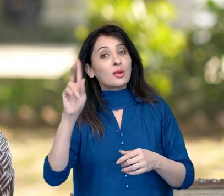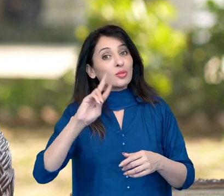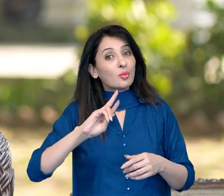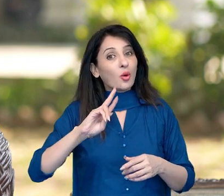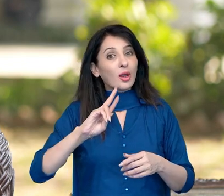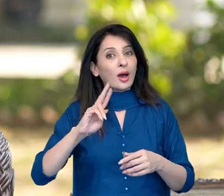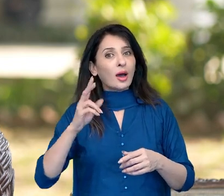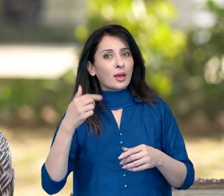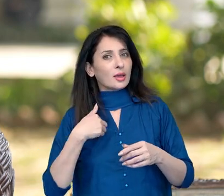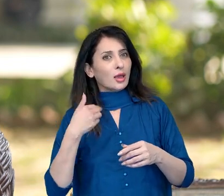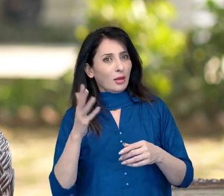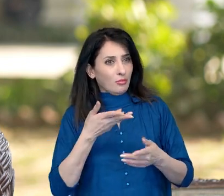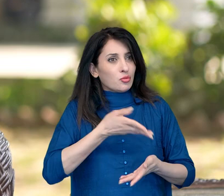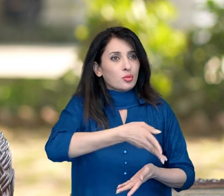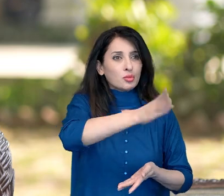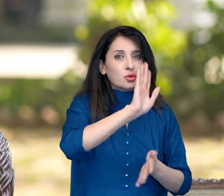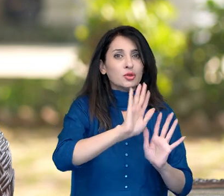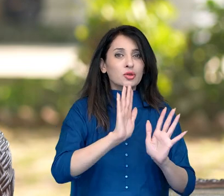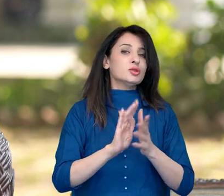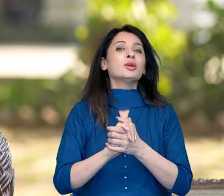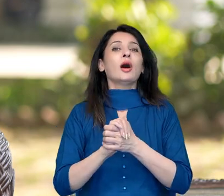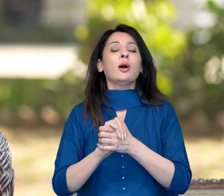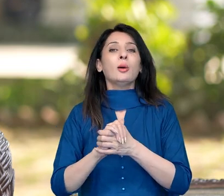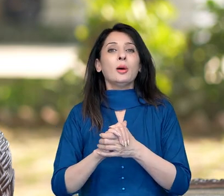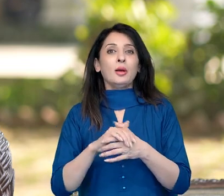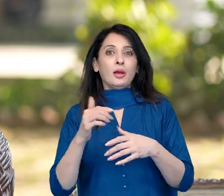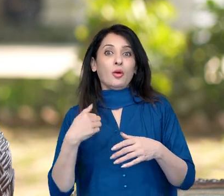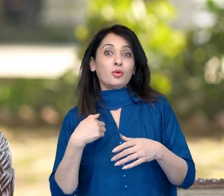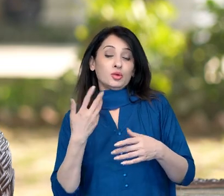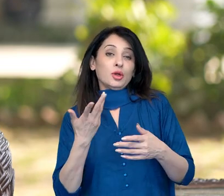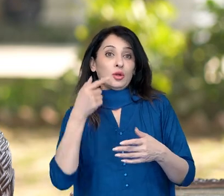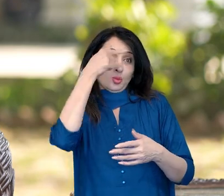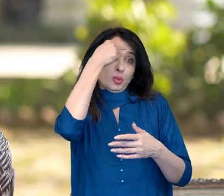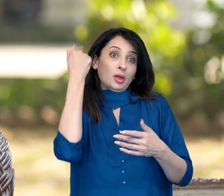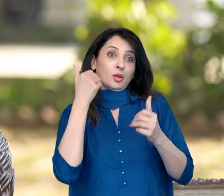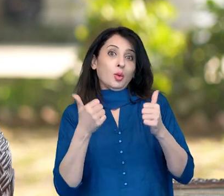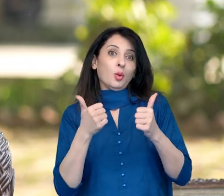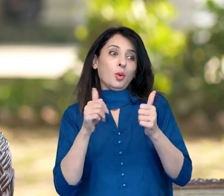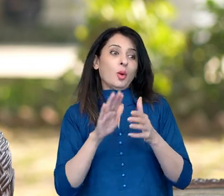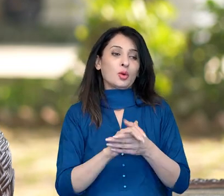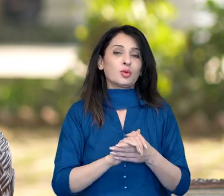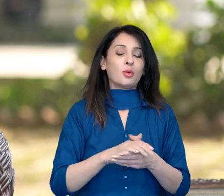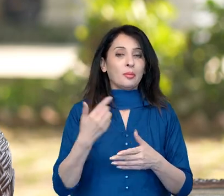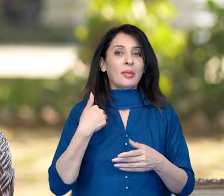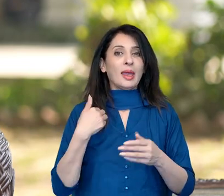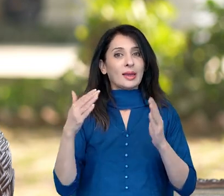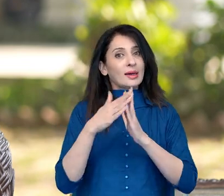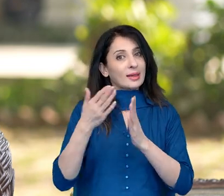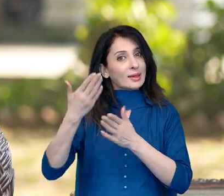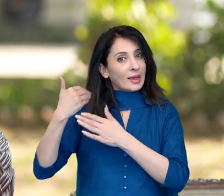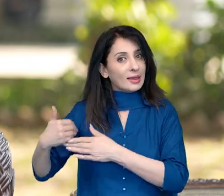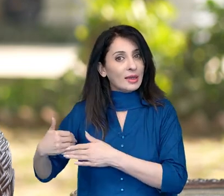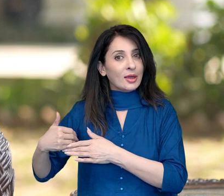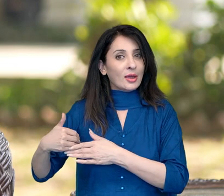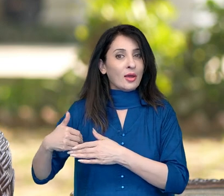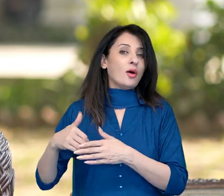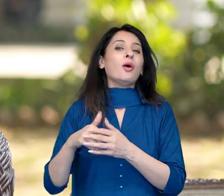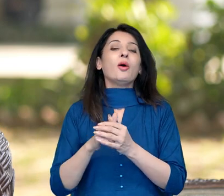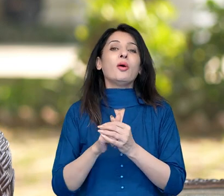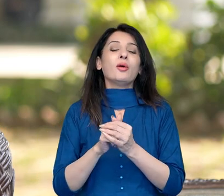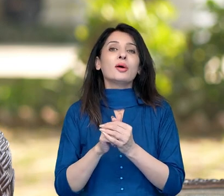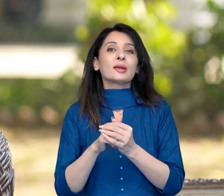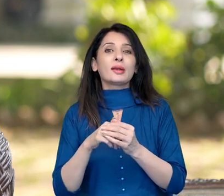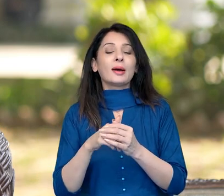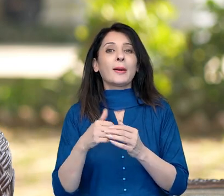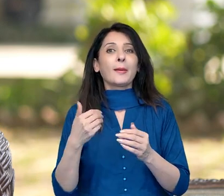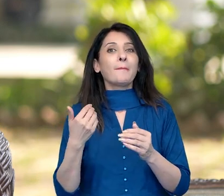you go ahead and apply? I was like, okay. And she was like, maybe you're lucky enough and you get in. I went home. I didn't tell anyone that